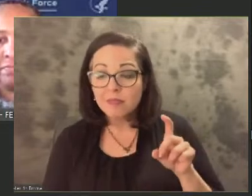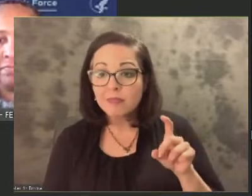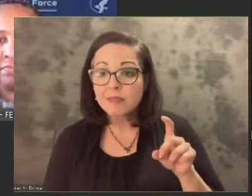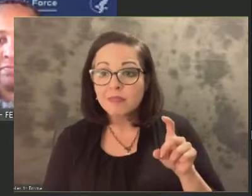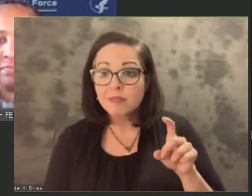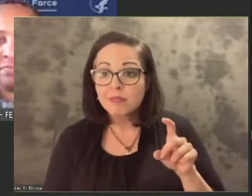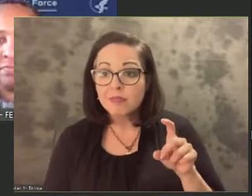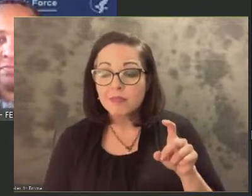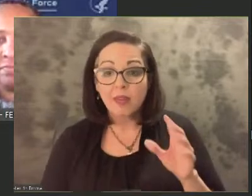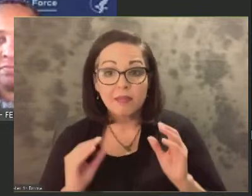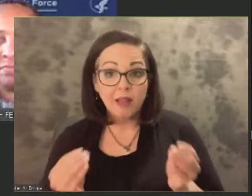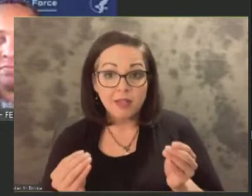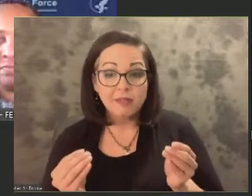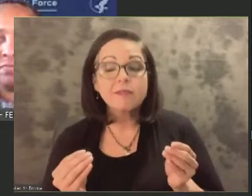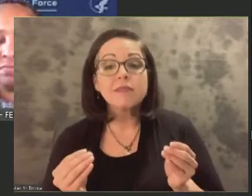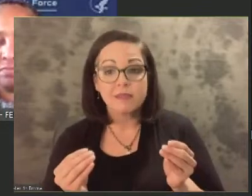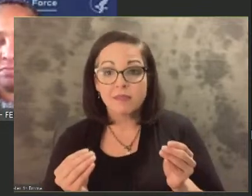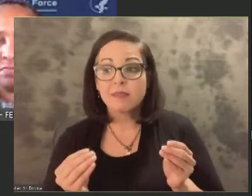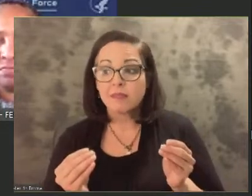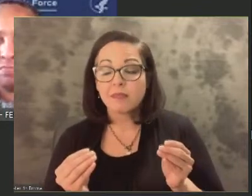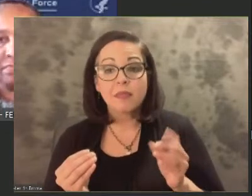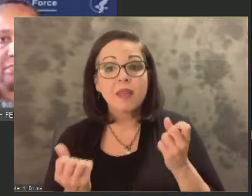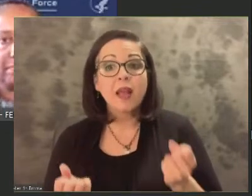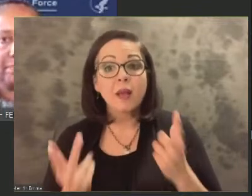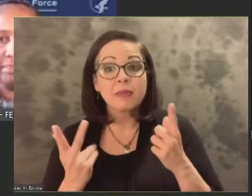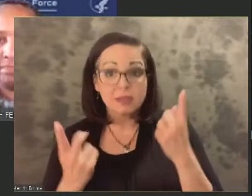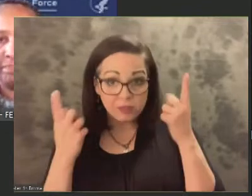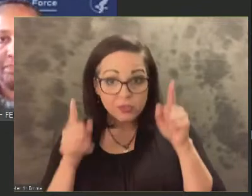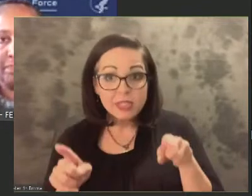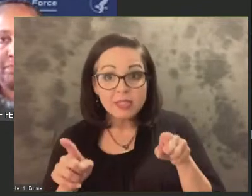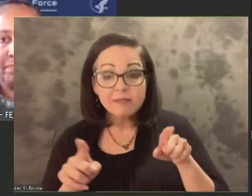All right, seeing none, yeas, please.